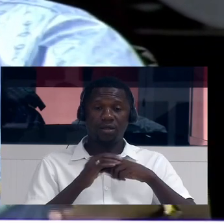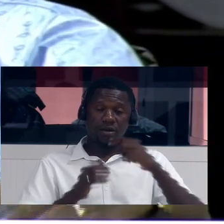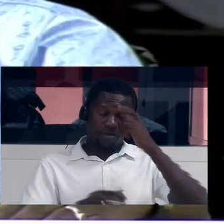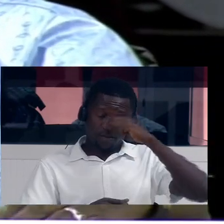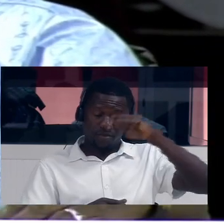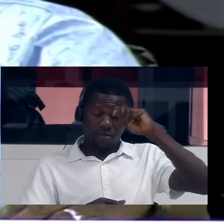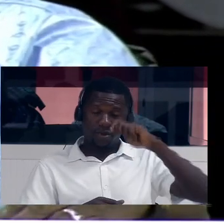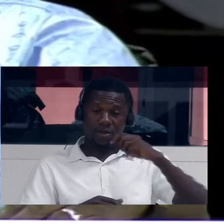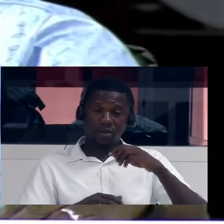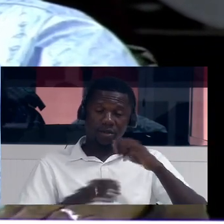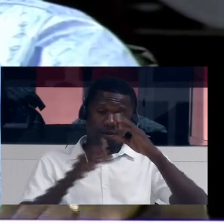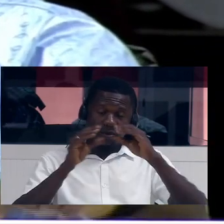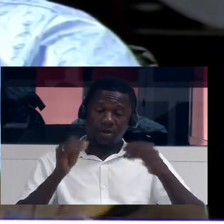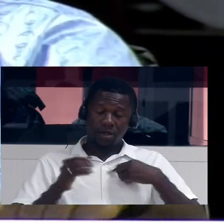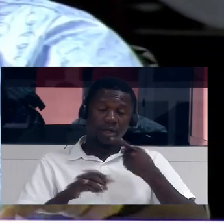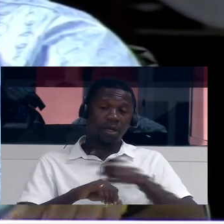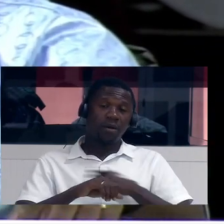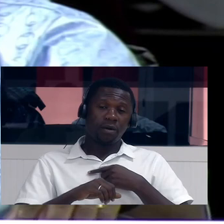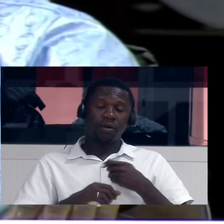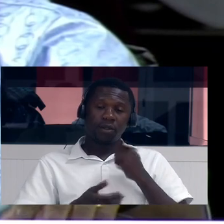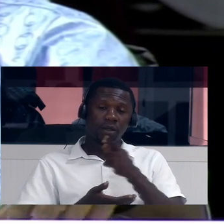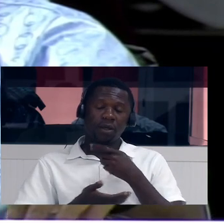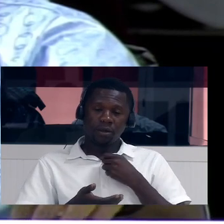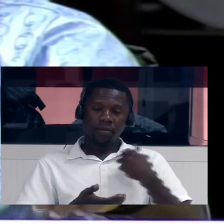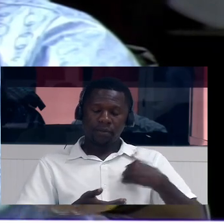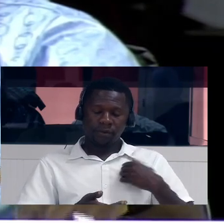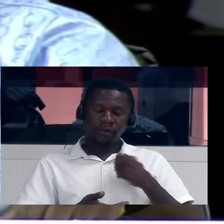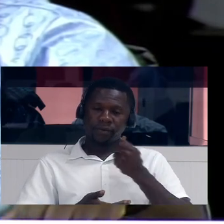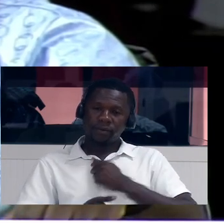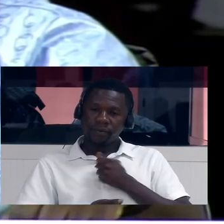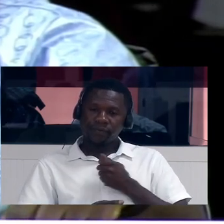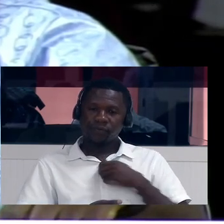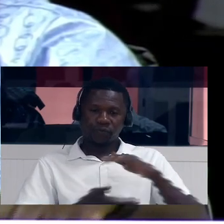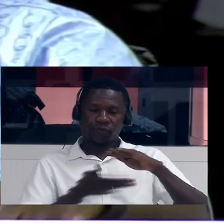it such that people would be afraid to receive letters like this?